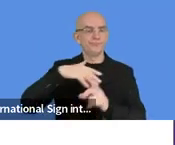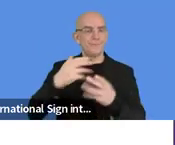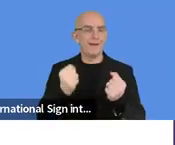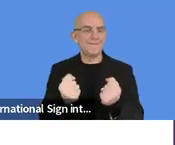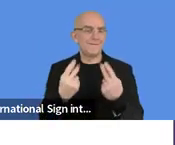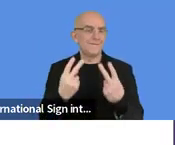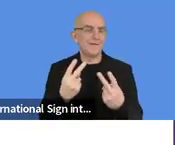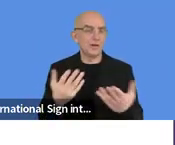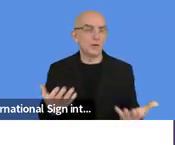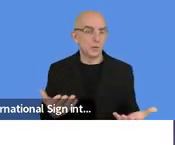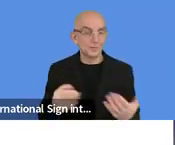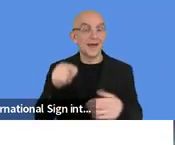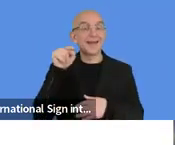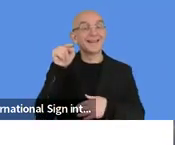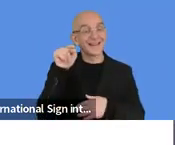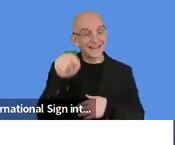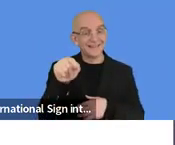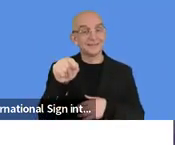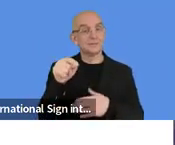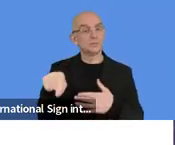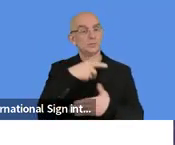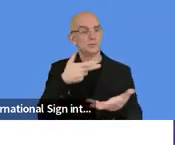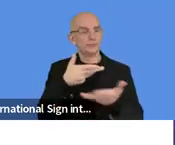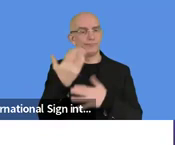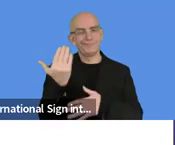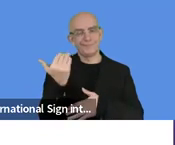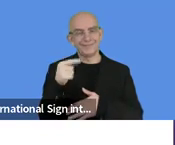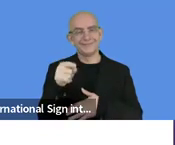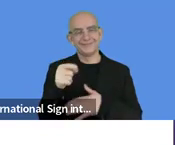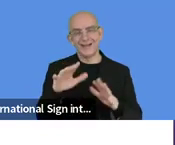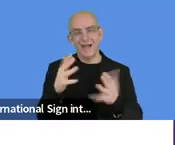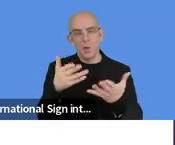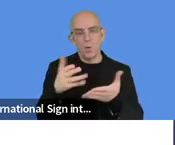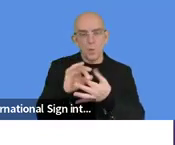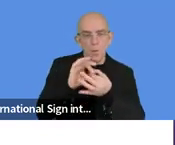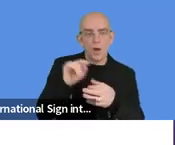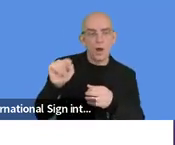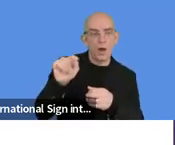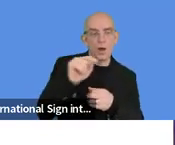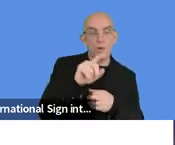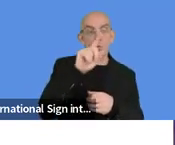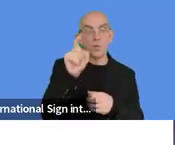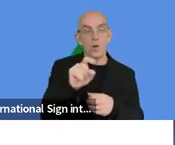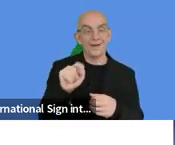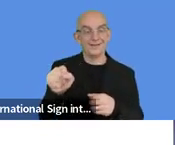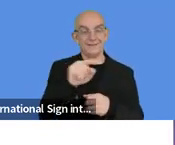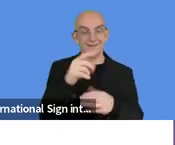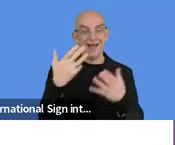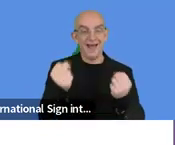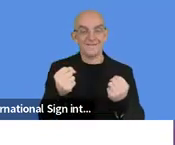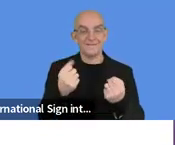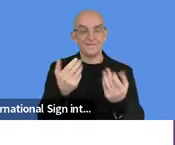research-driven innovations. And of course, that innovation aspect, being able to solve a really critical challenge or a really critical